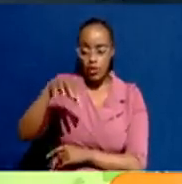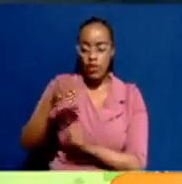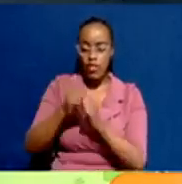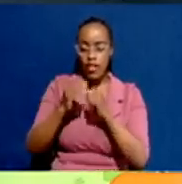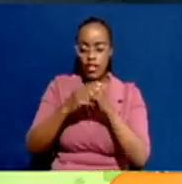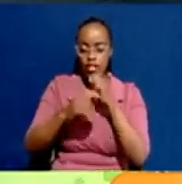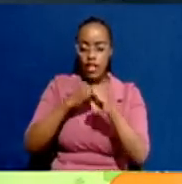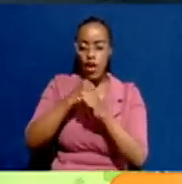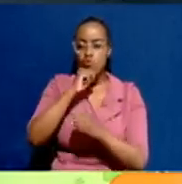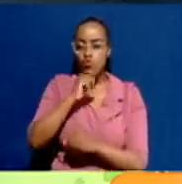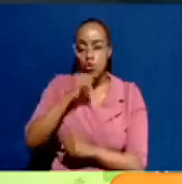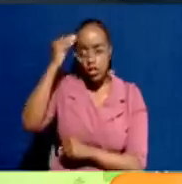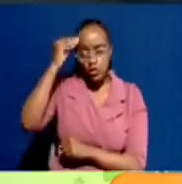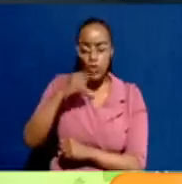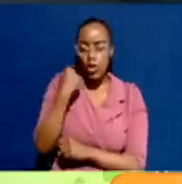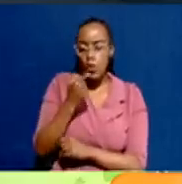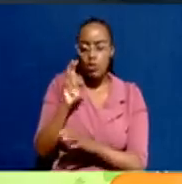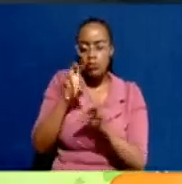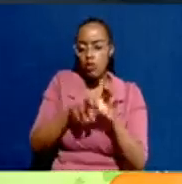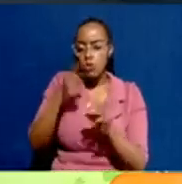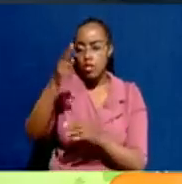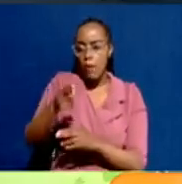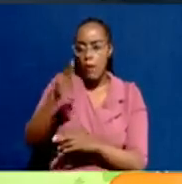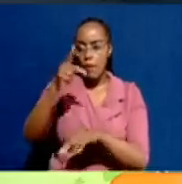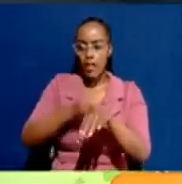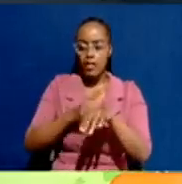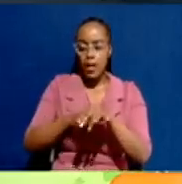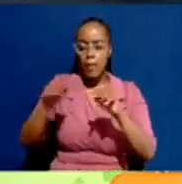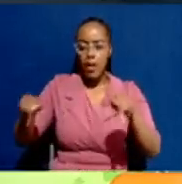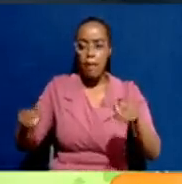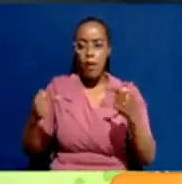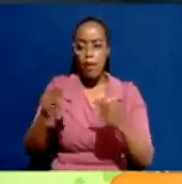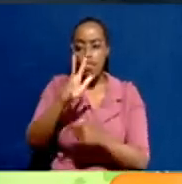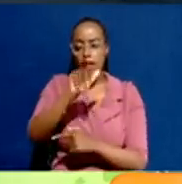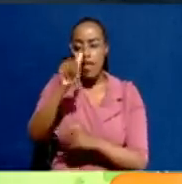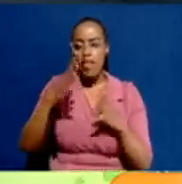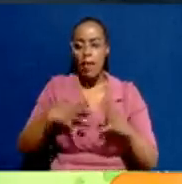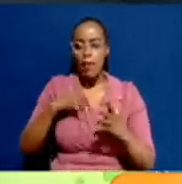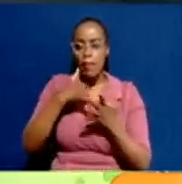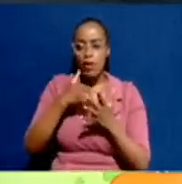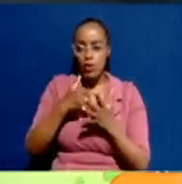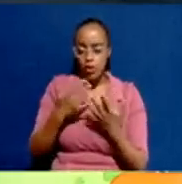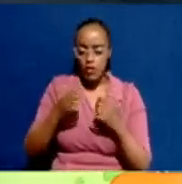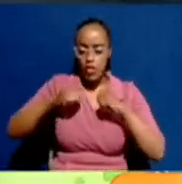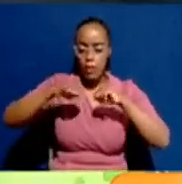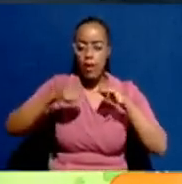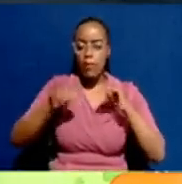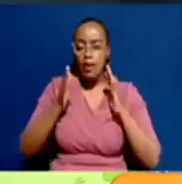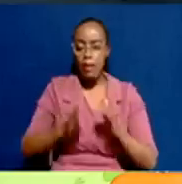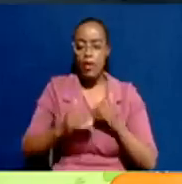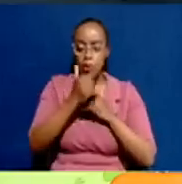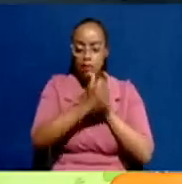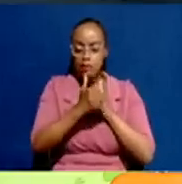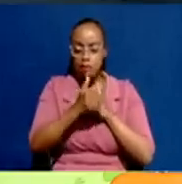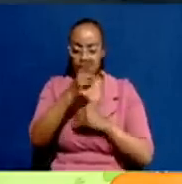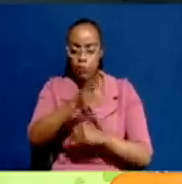19-year-old student, who was a pillion passenger, was shot dead during the fracas with three other people, including the rider of the motorcycle, nursing